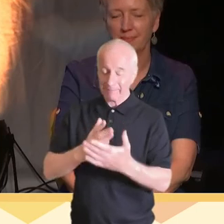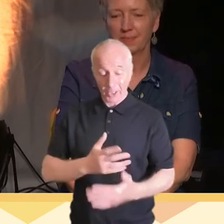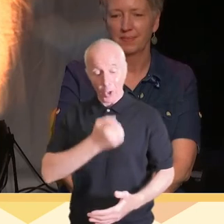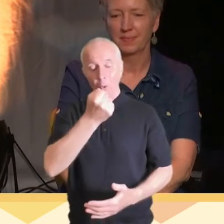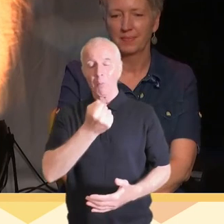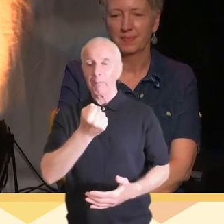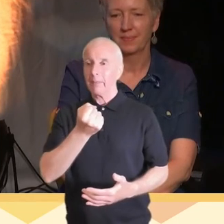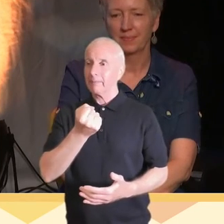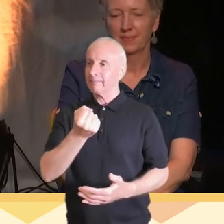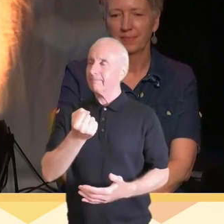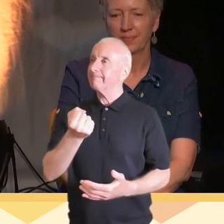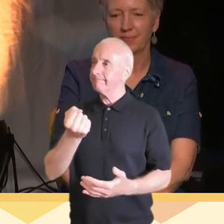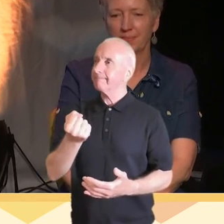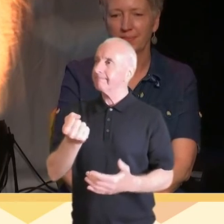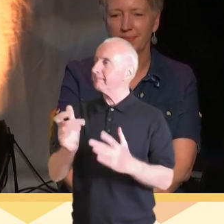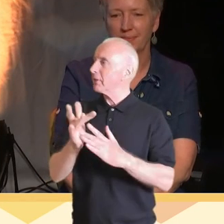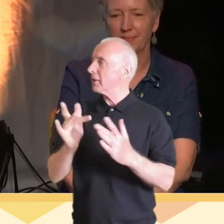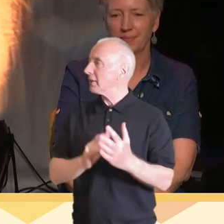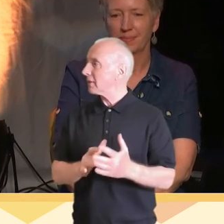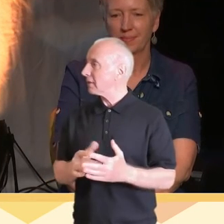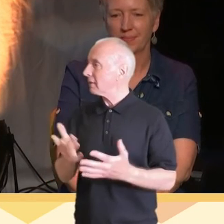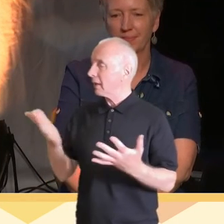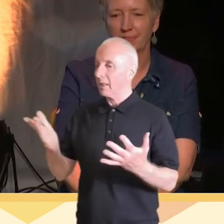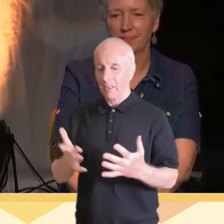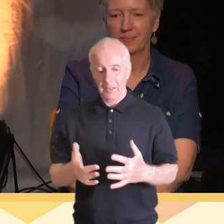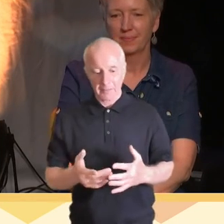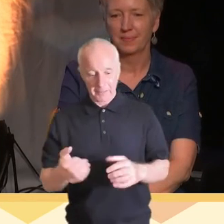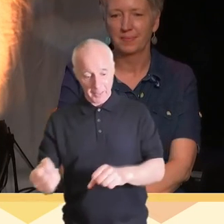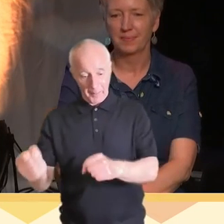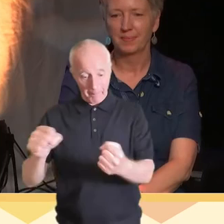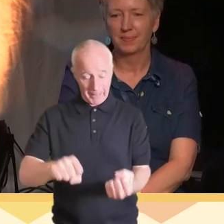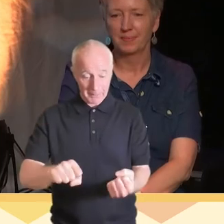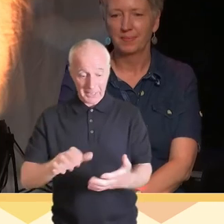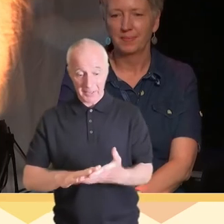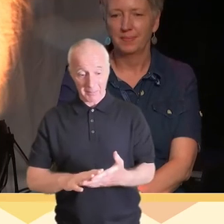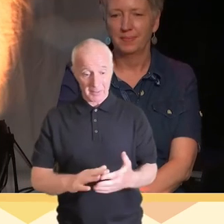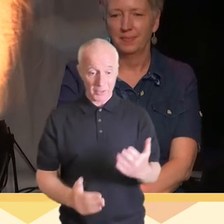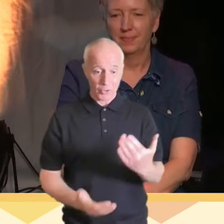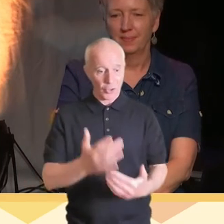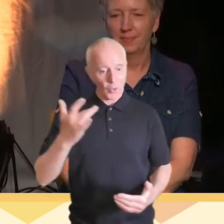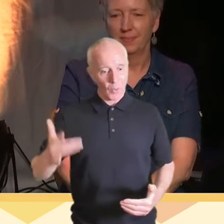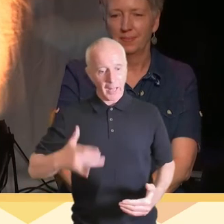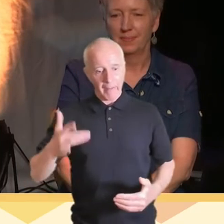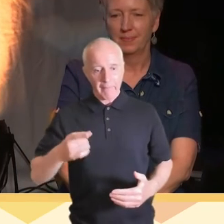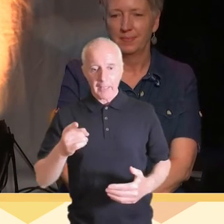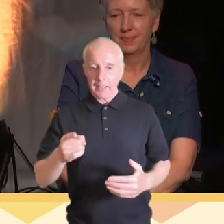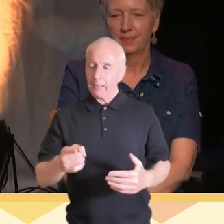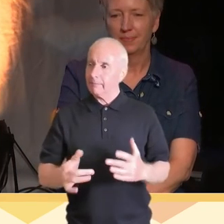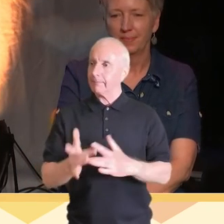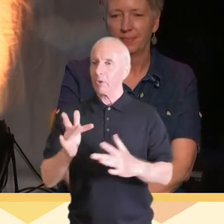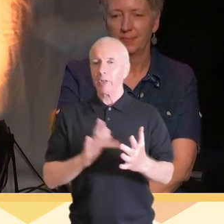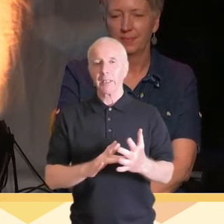the baptisms that have happened that speak of new life in Christ and of the many, the